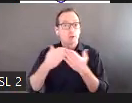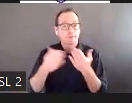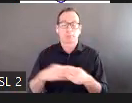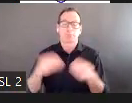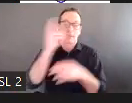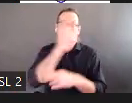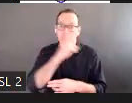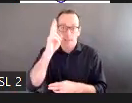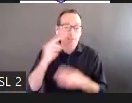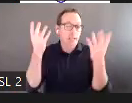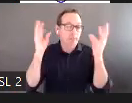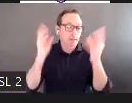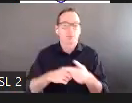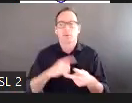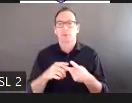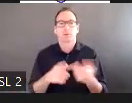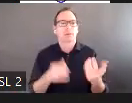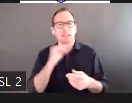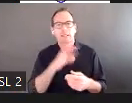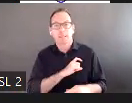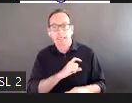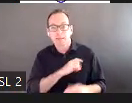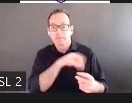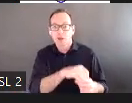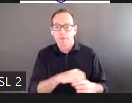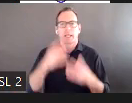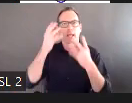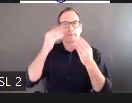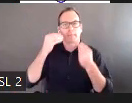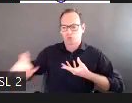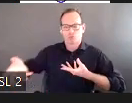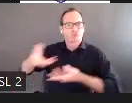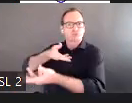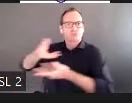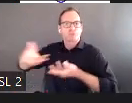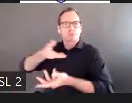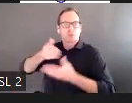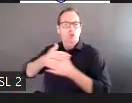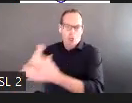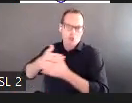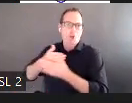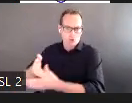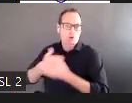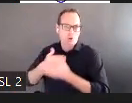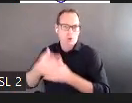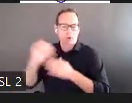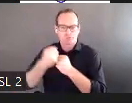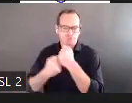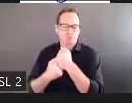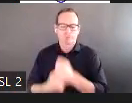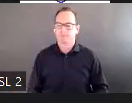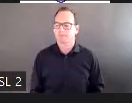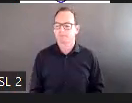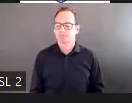the home. We're sharing that information together. Our team also offers supports for